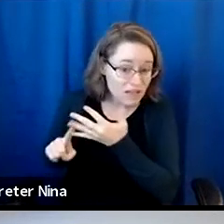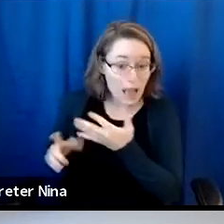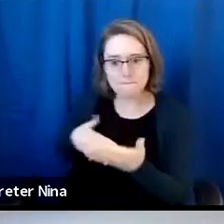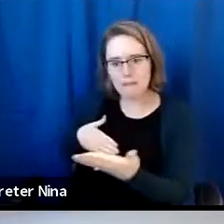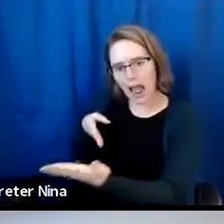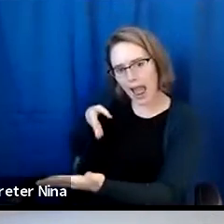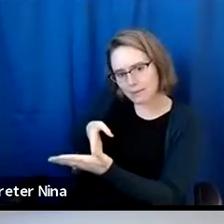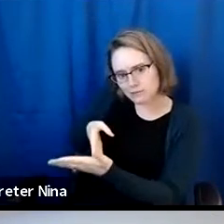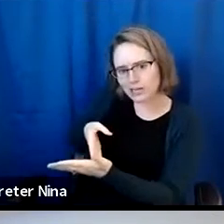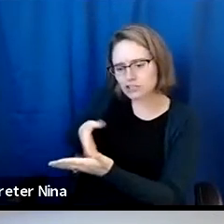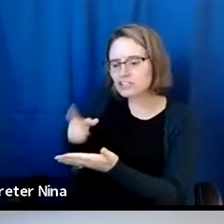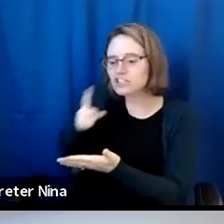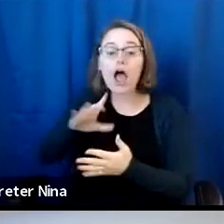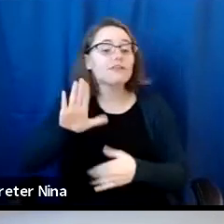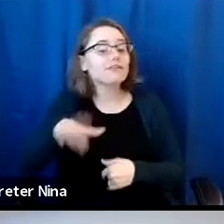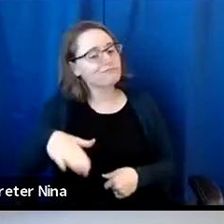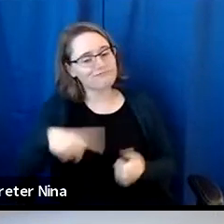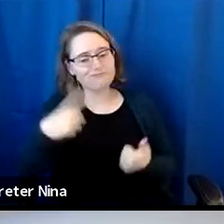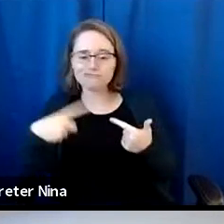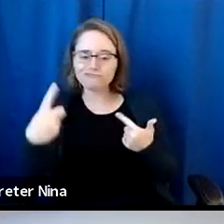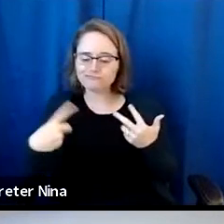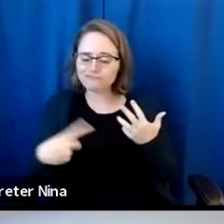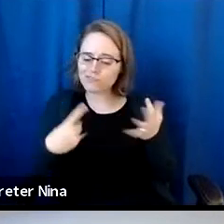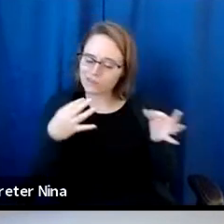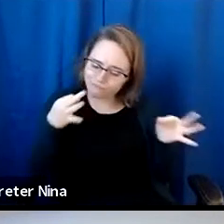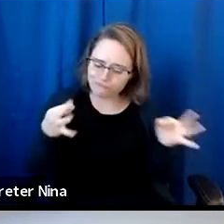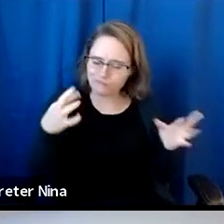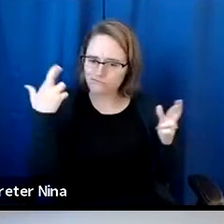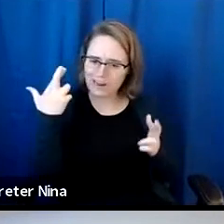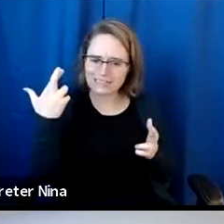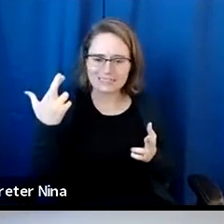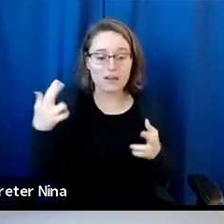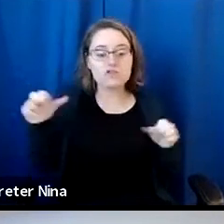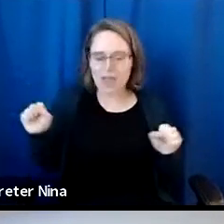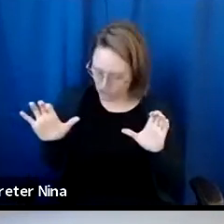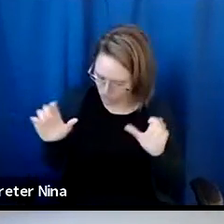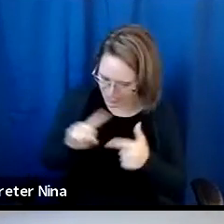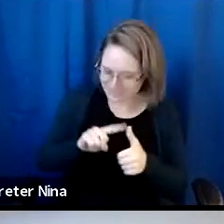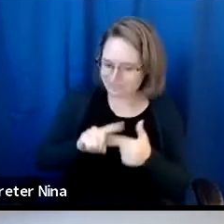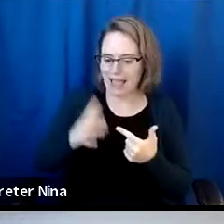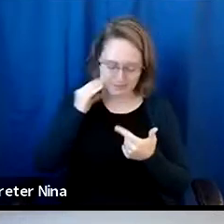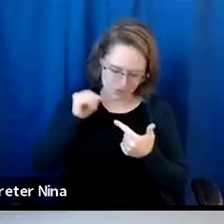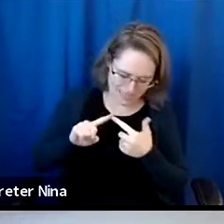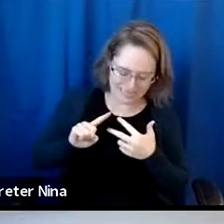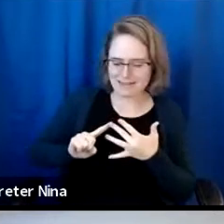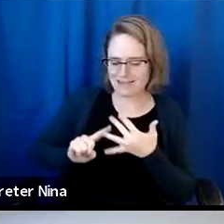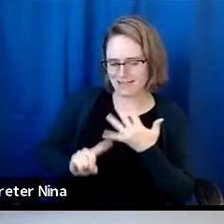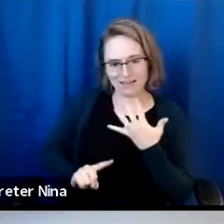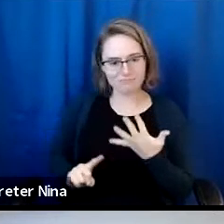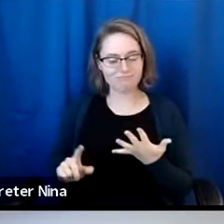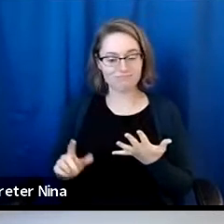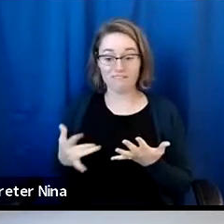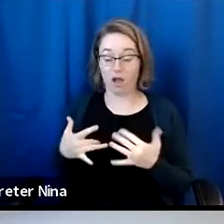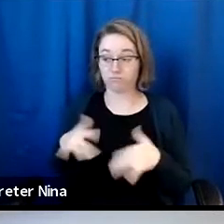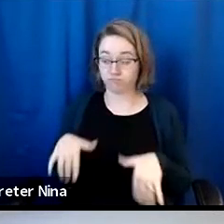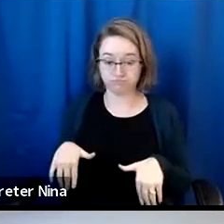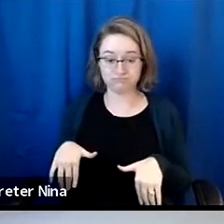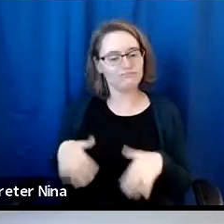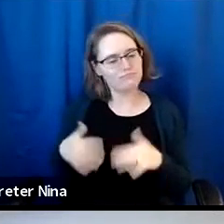had of like, I can't do this. She was already ready. You can do this. You've done this, da, da, da, da. So those would be my